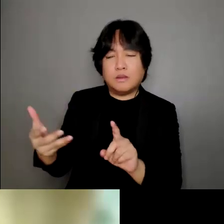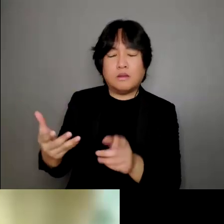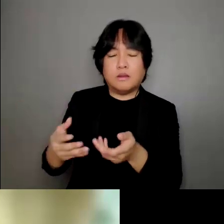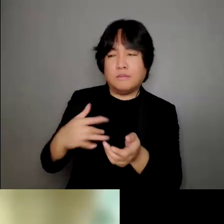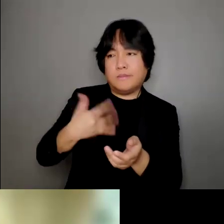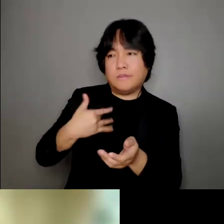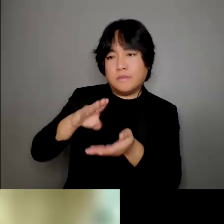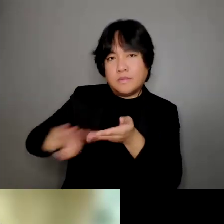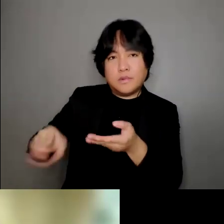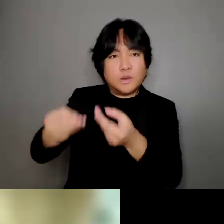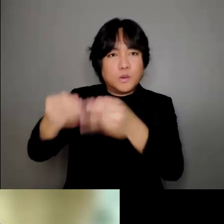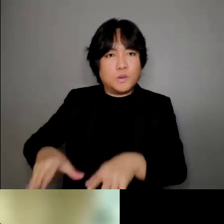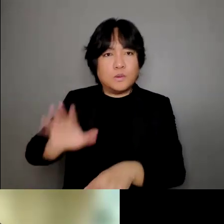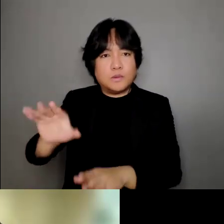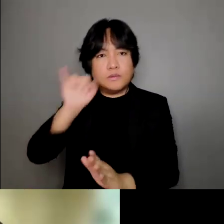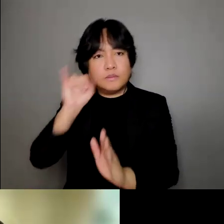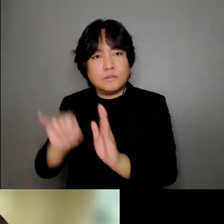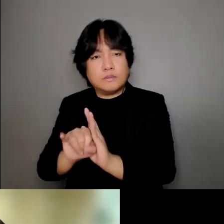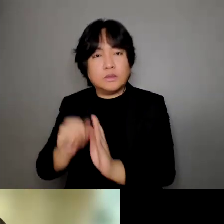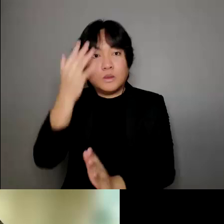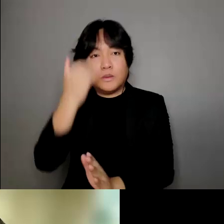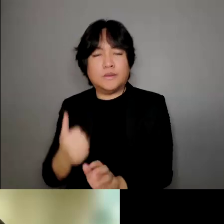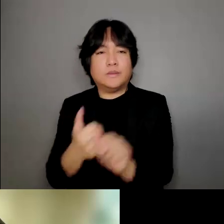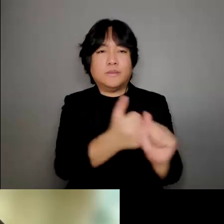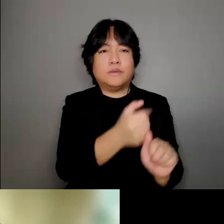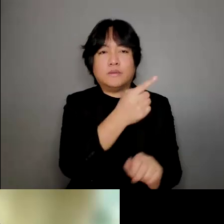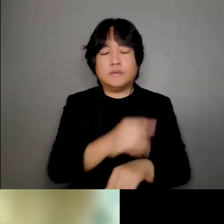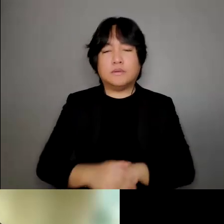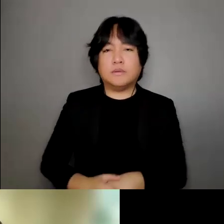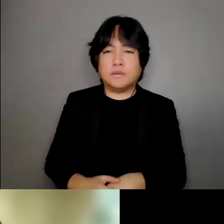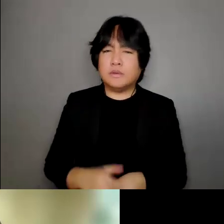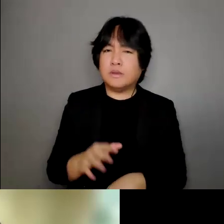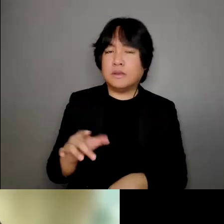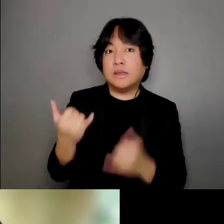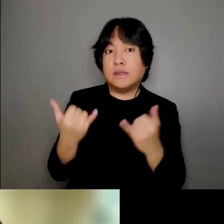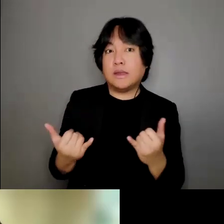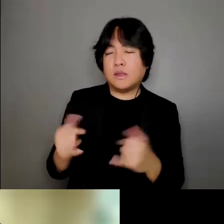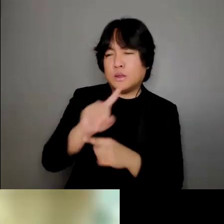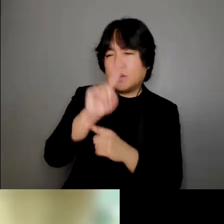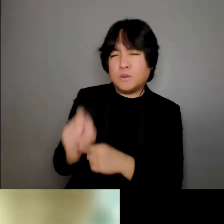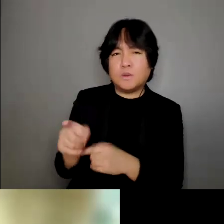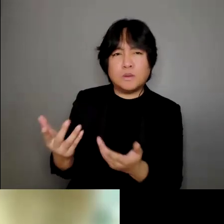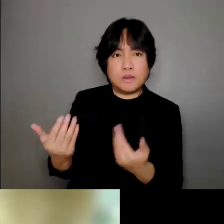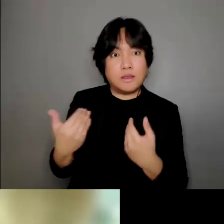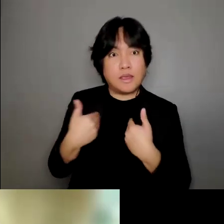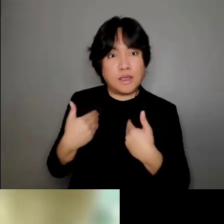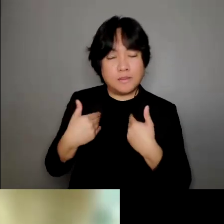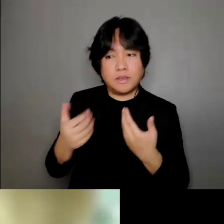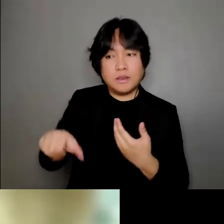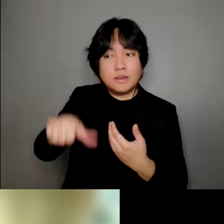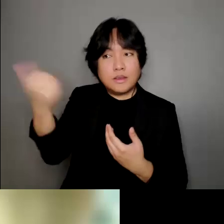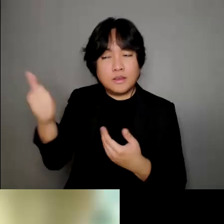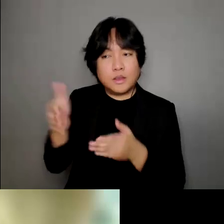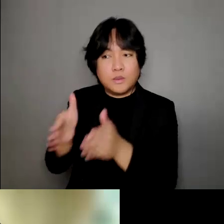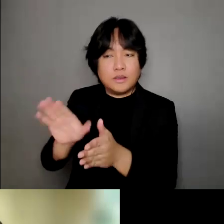sa Philippines. Currently, yung tanong ay, meron bang suitable alternatives? Wala pa kaming sagot doon. That is an